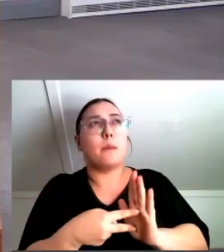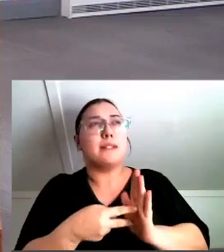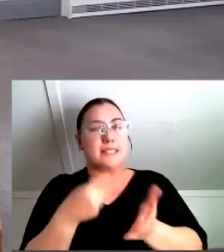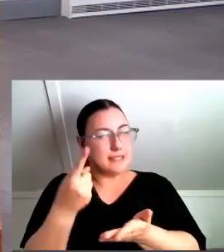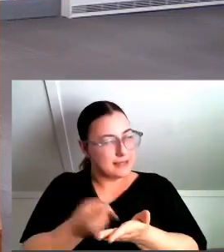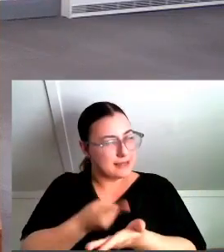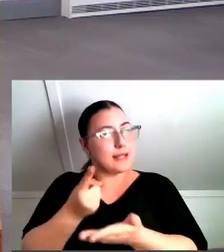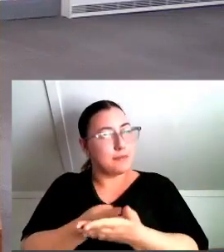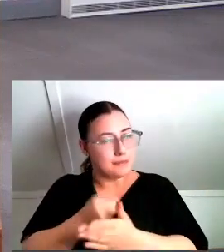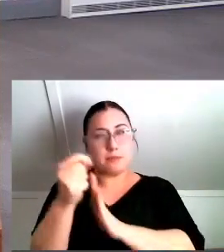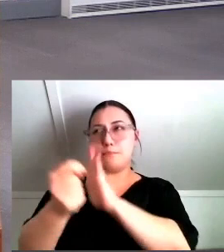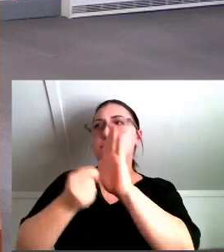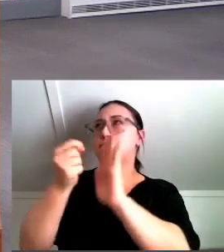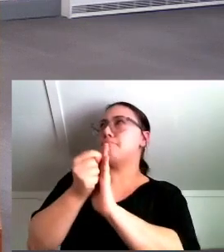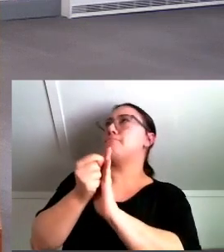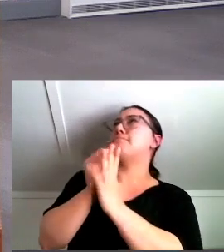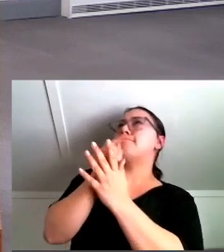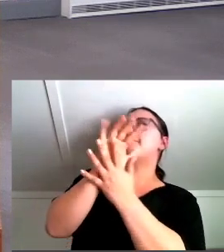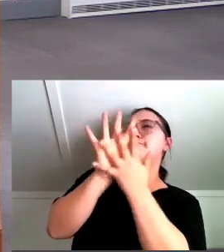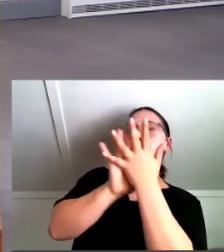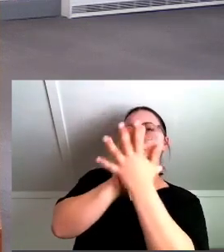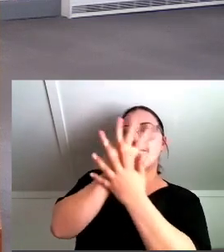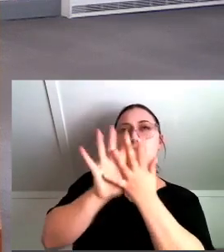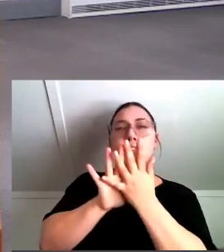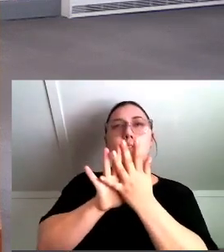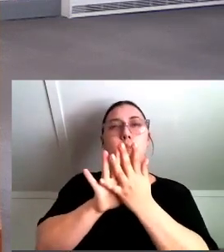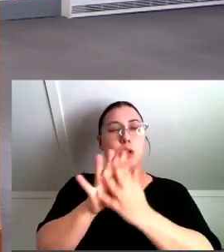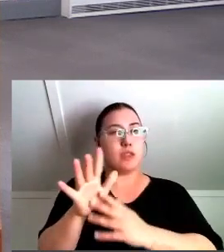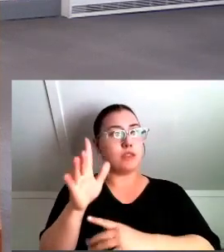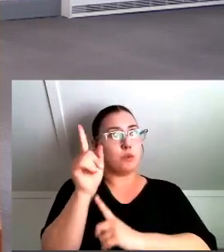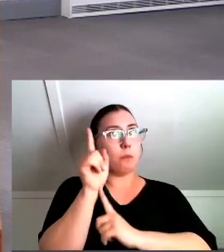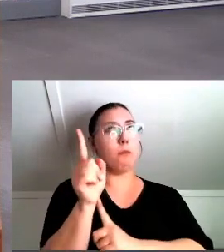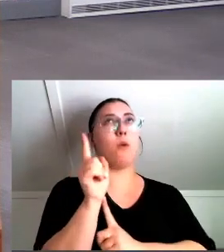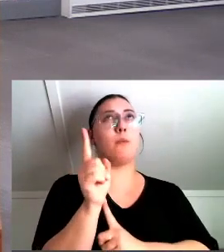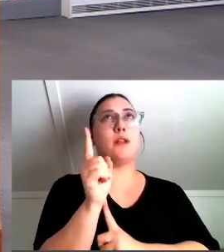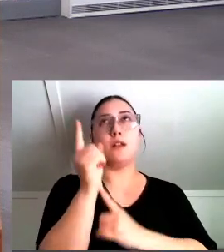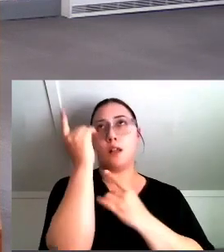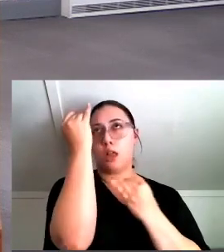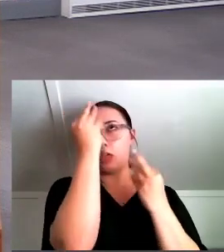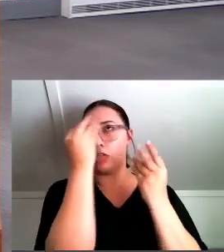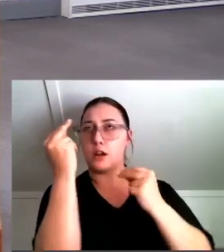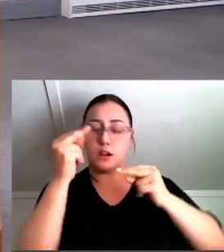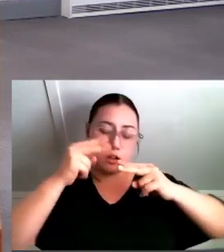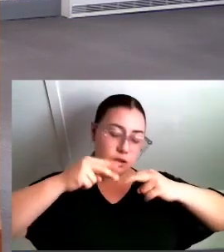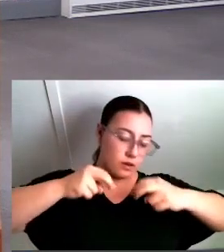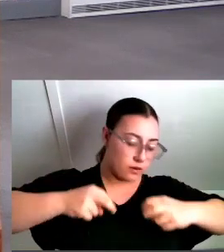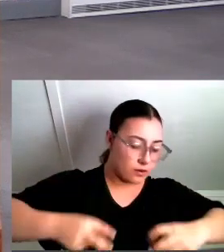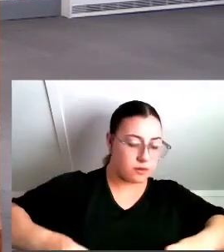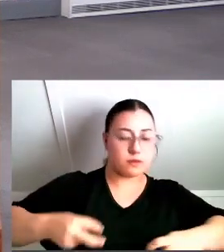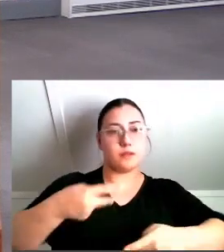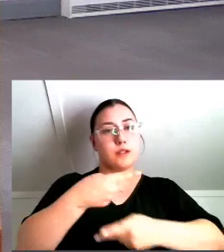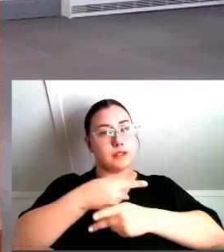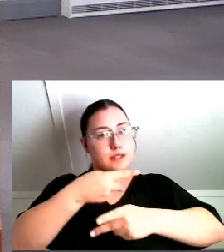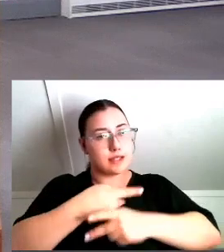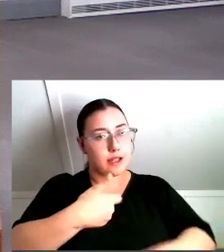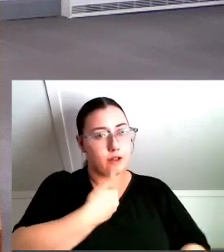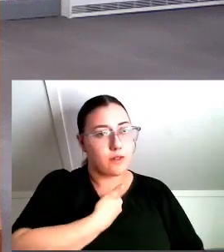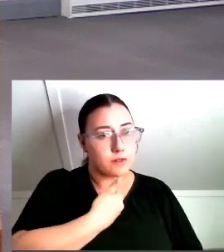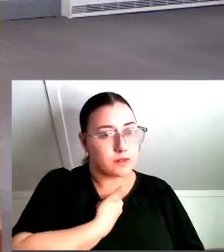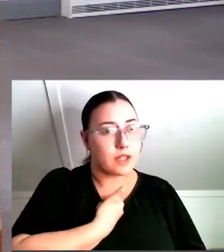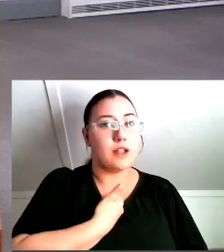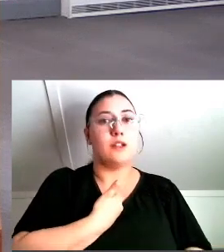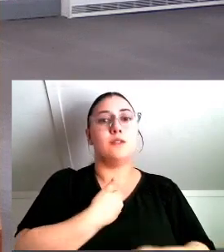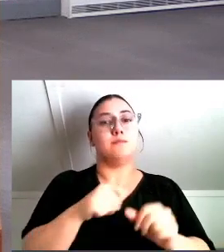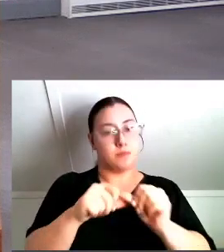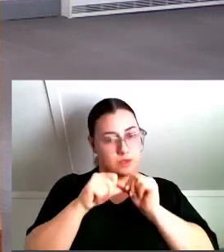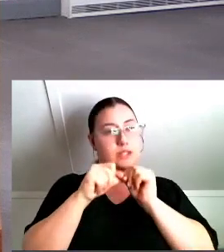of reflection and self-care are critical if we're going to continue to do the important, difficult, and